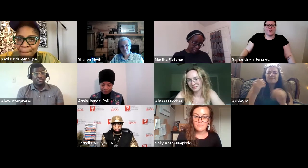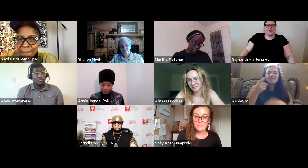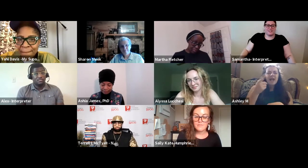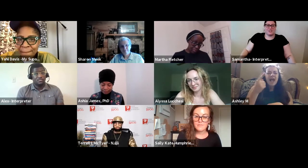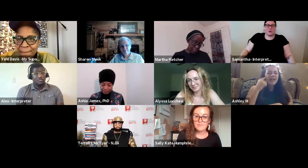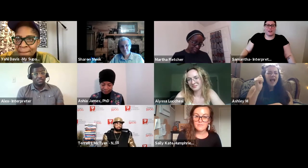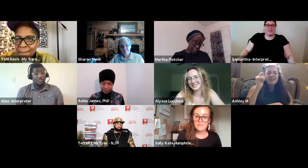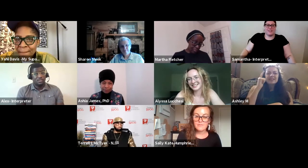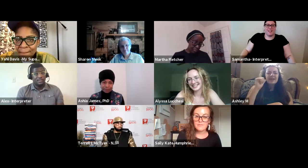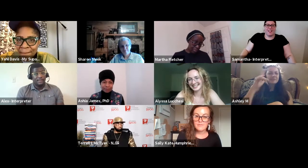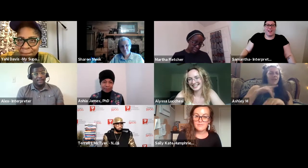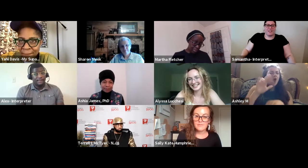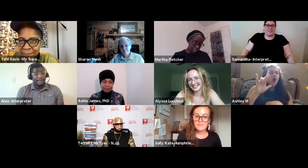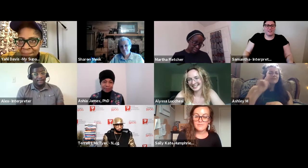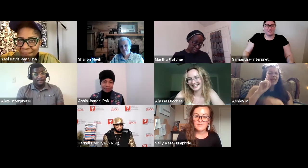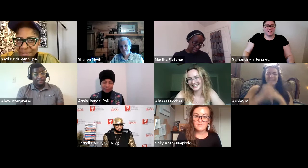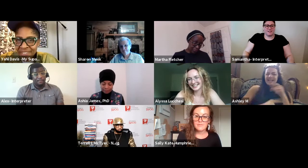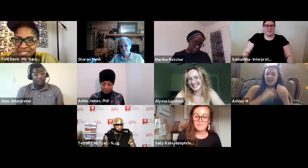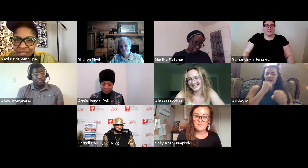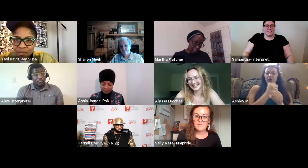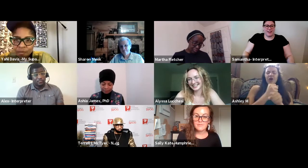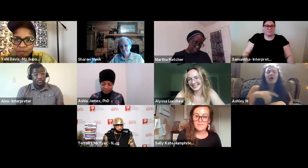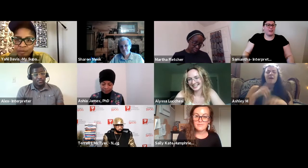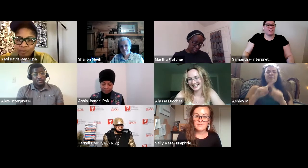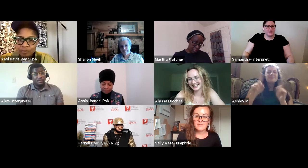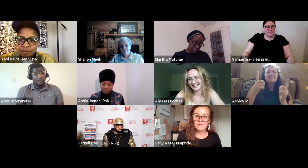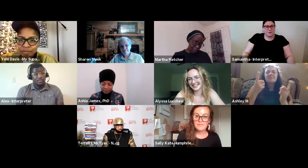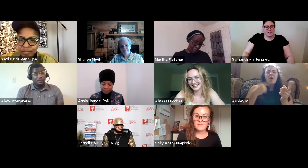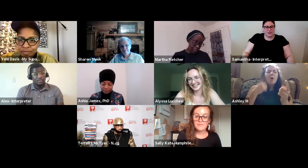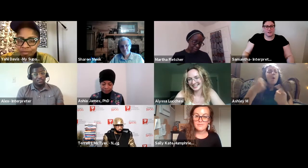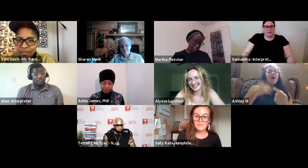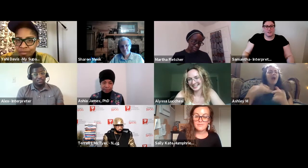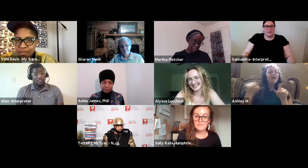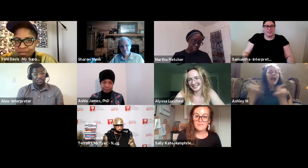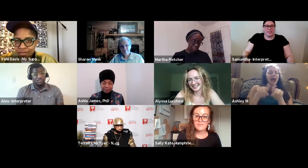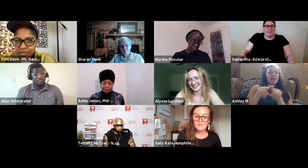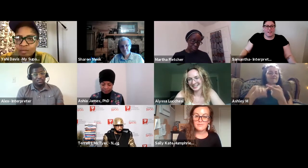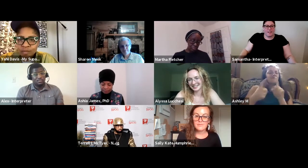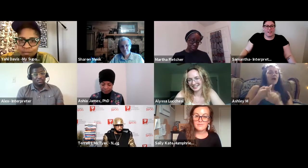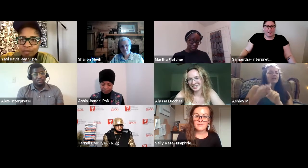So it's funny story. I think Alyssa had been at RIT for about a year.